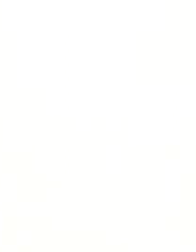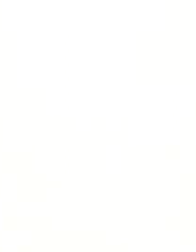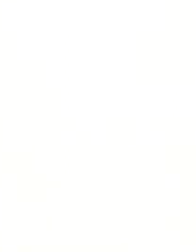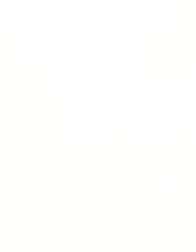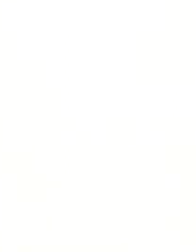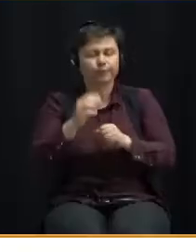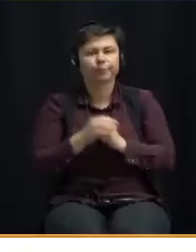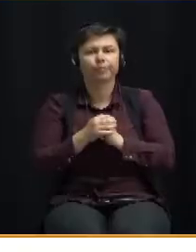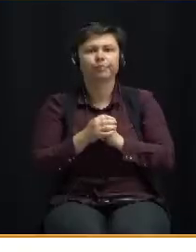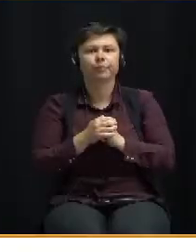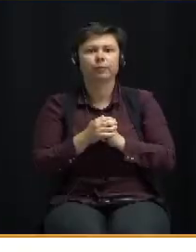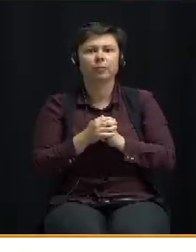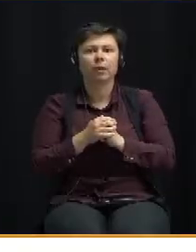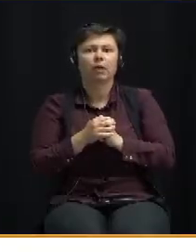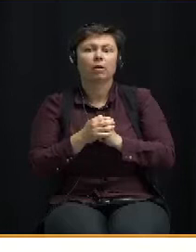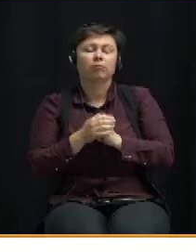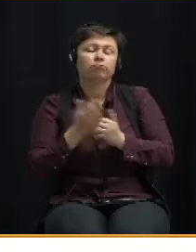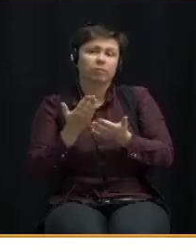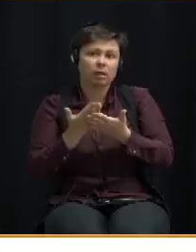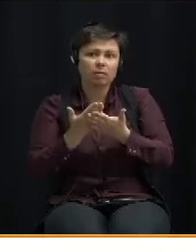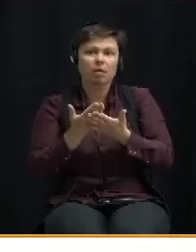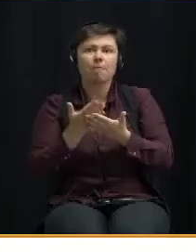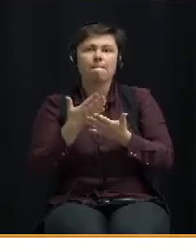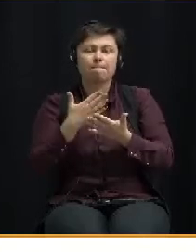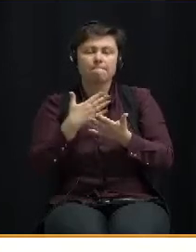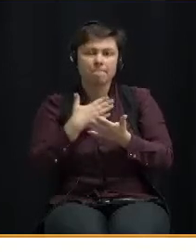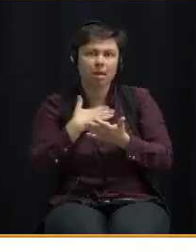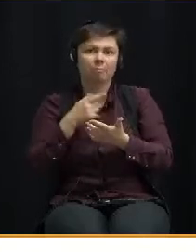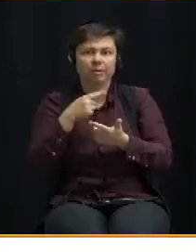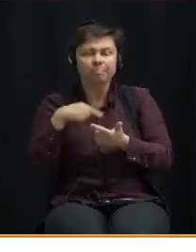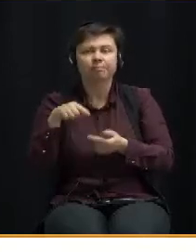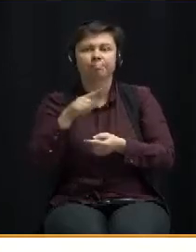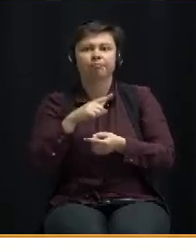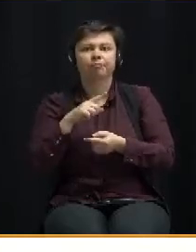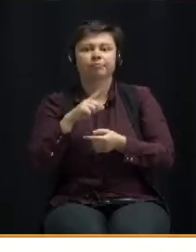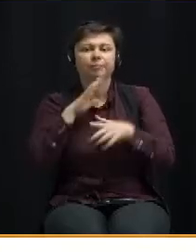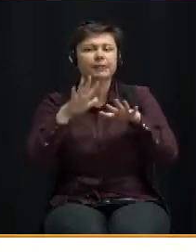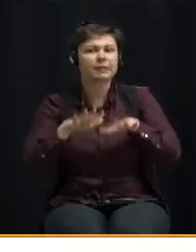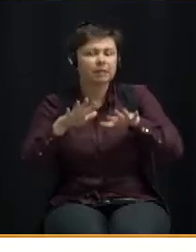modern development solution in cities, benefits from